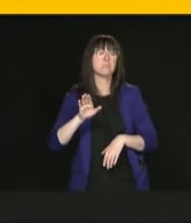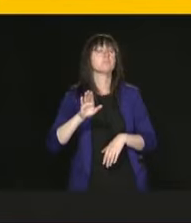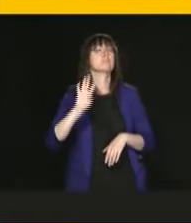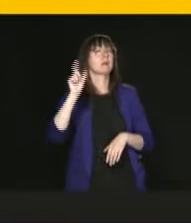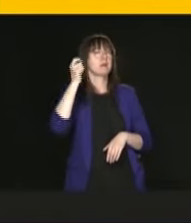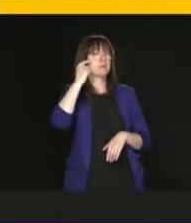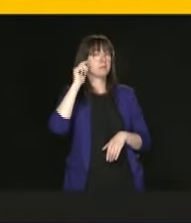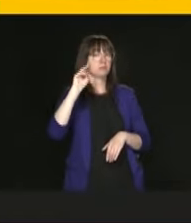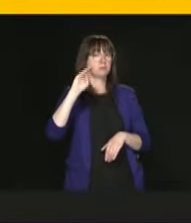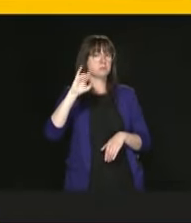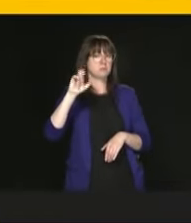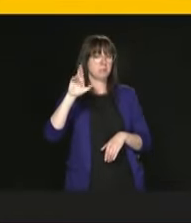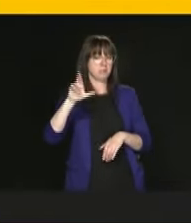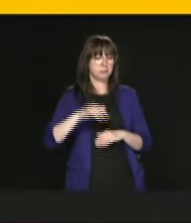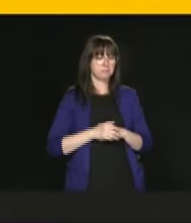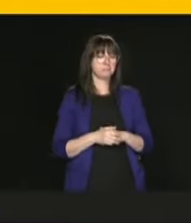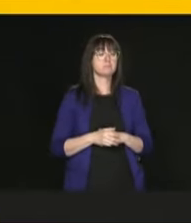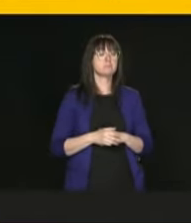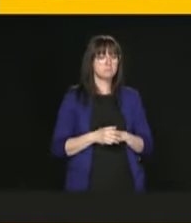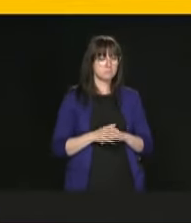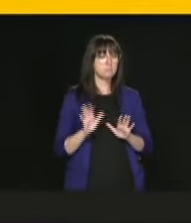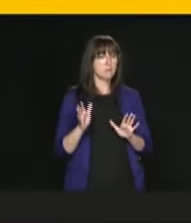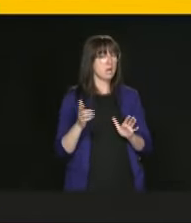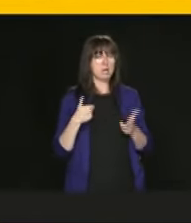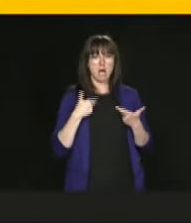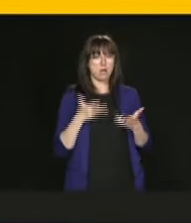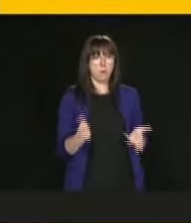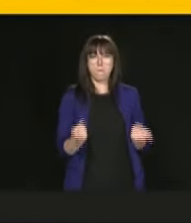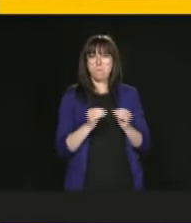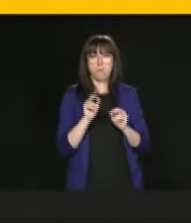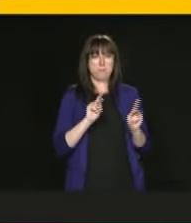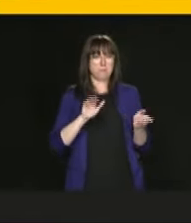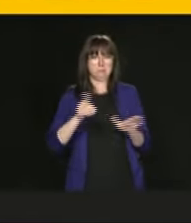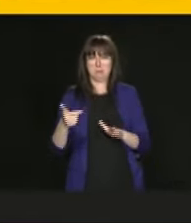people dying, and secondly, I'm afraid of further outbreaks.